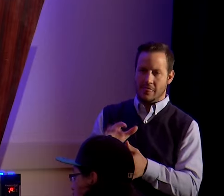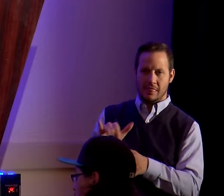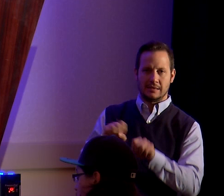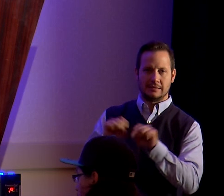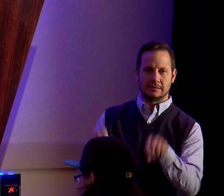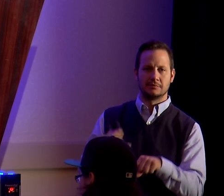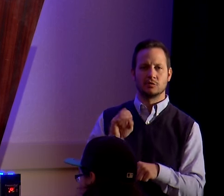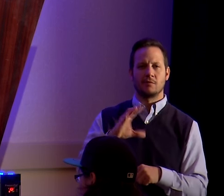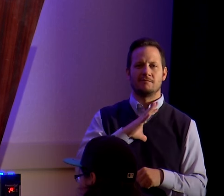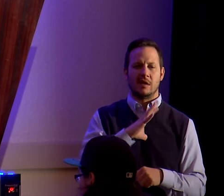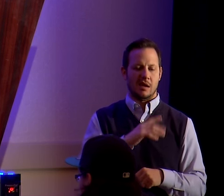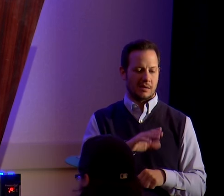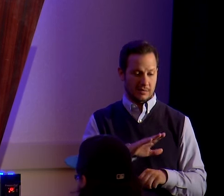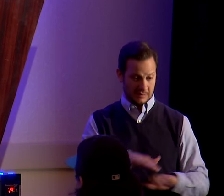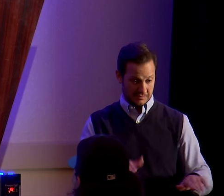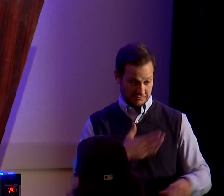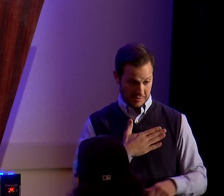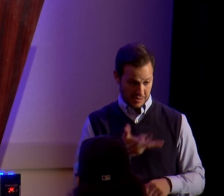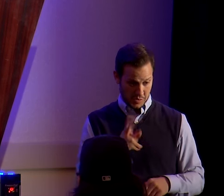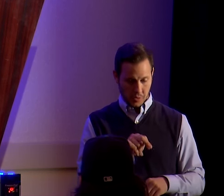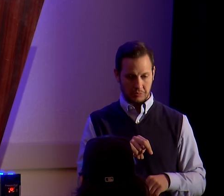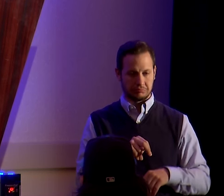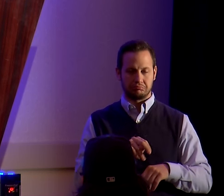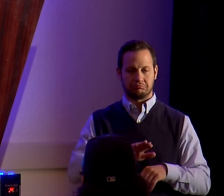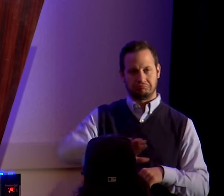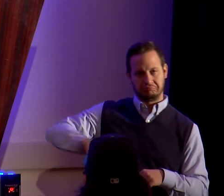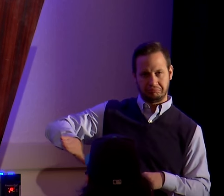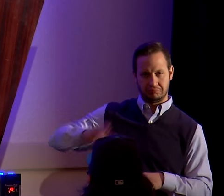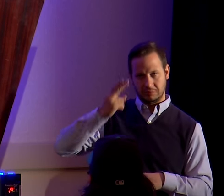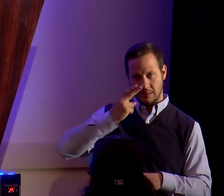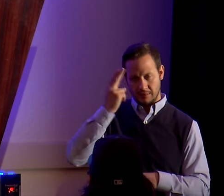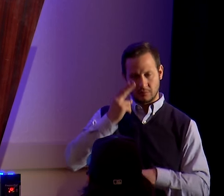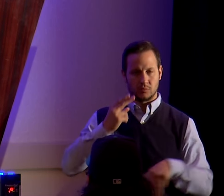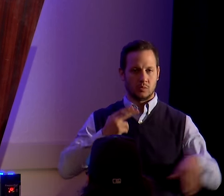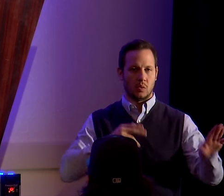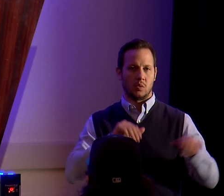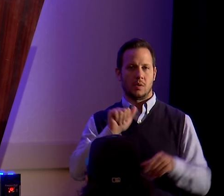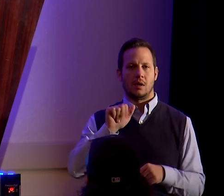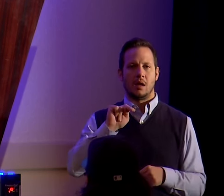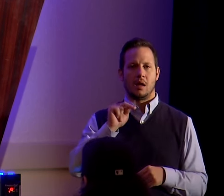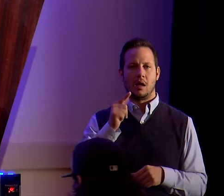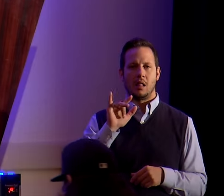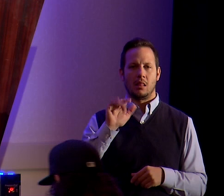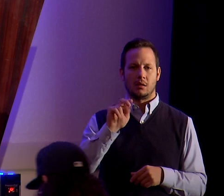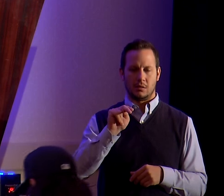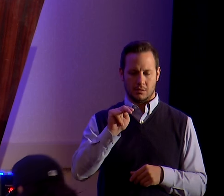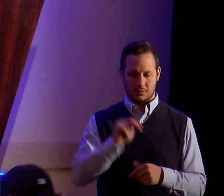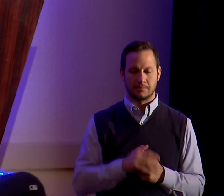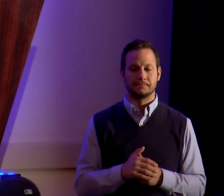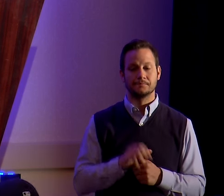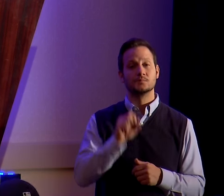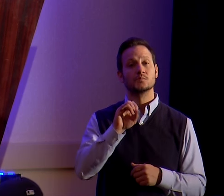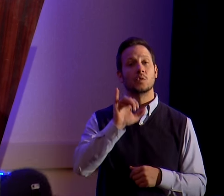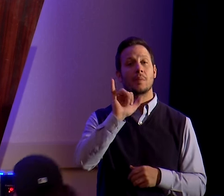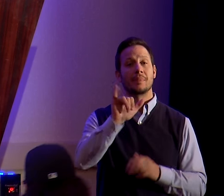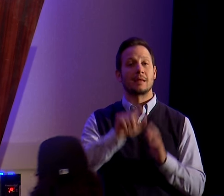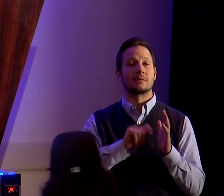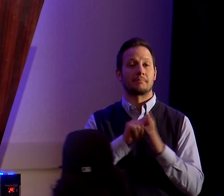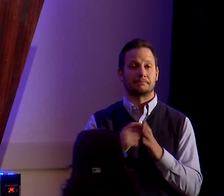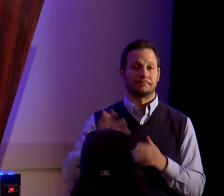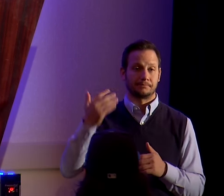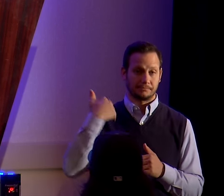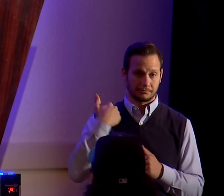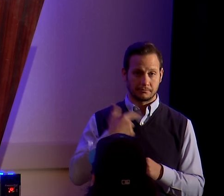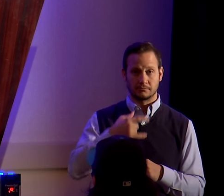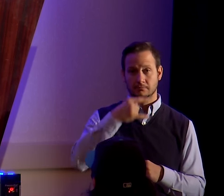said, I don't want my kids to be under the system, so he put us in an Anglican school. So basically, at that time, if you were a kid